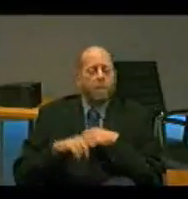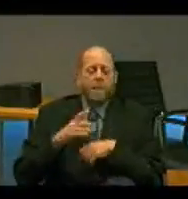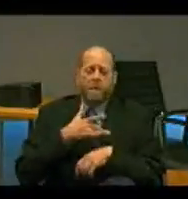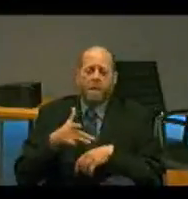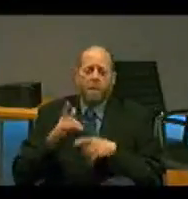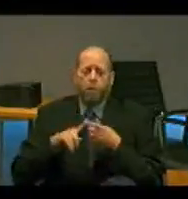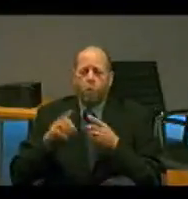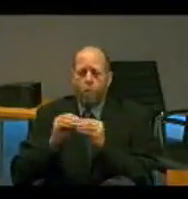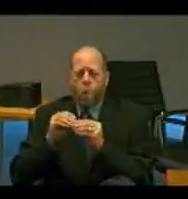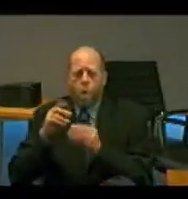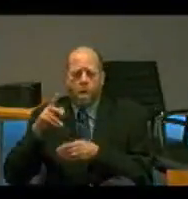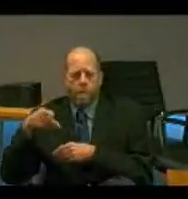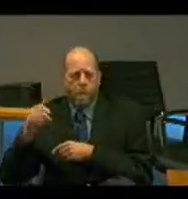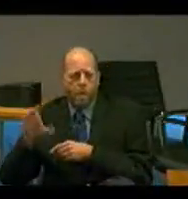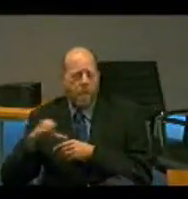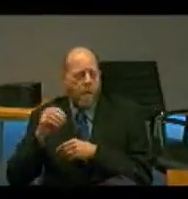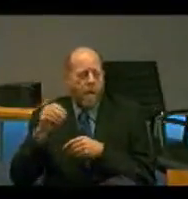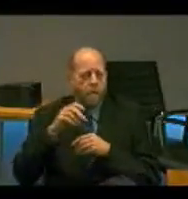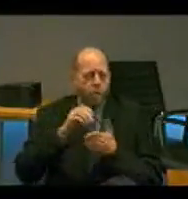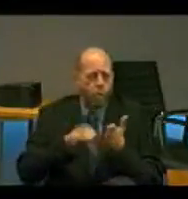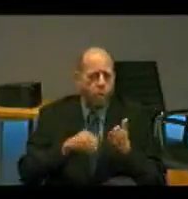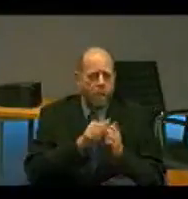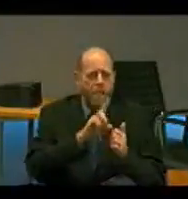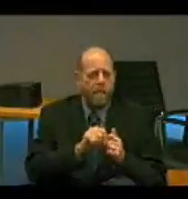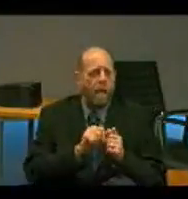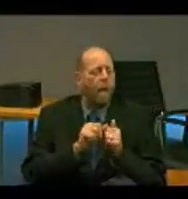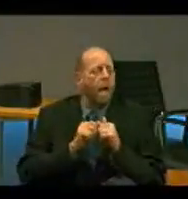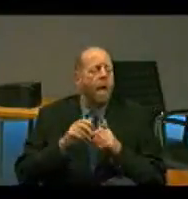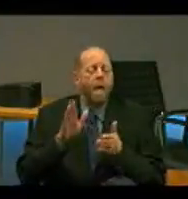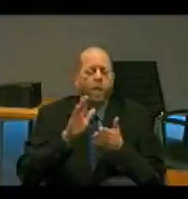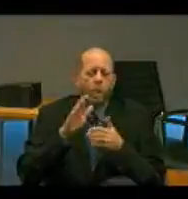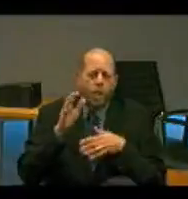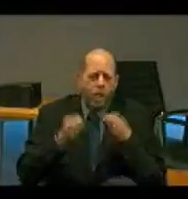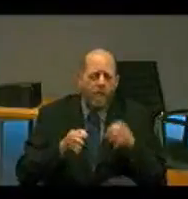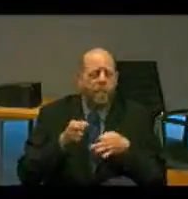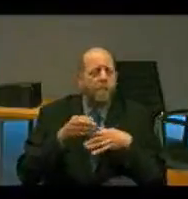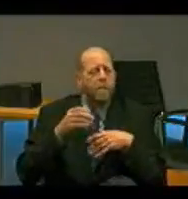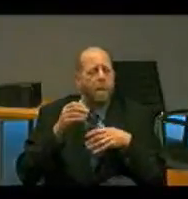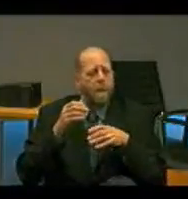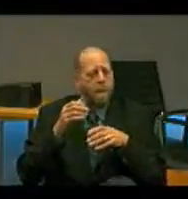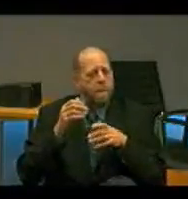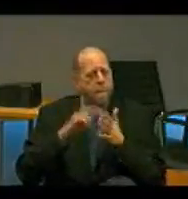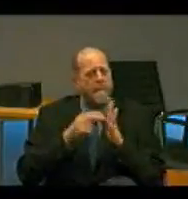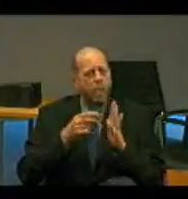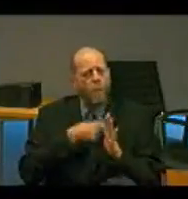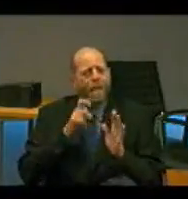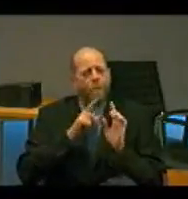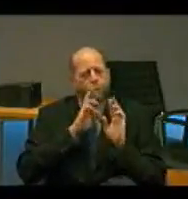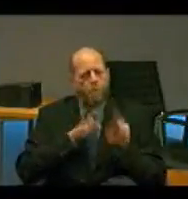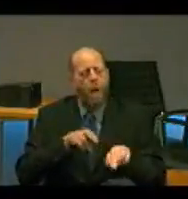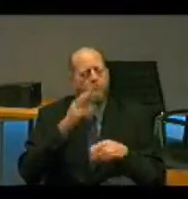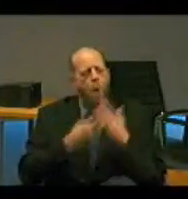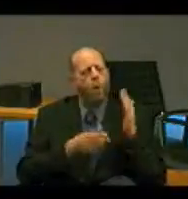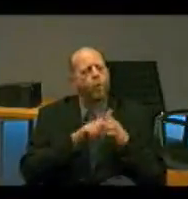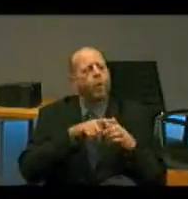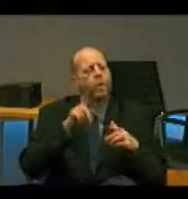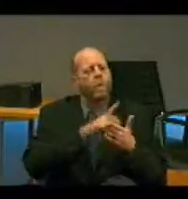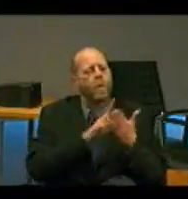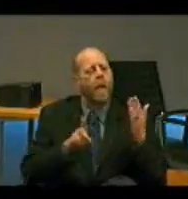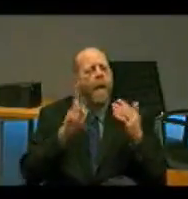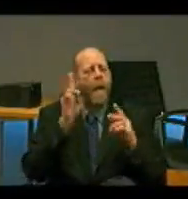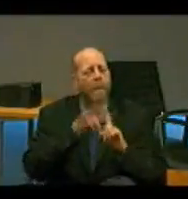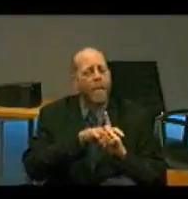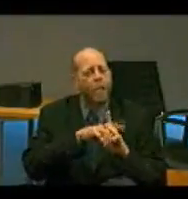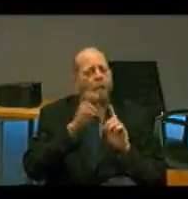of color and students with disabilities, plain justice requires us to respond both to the discriminatory application of